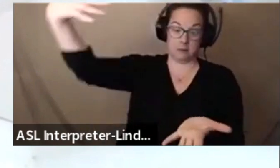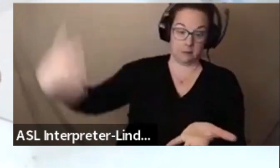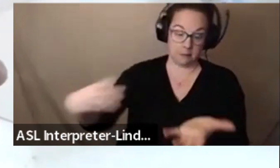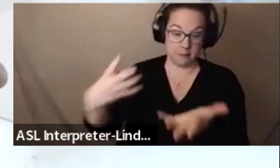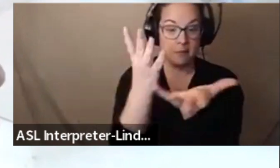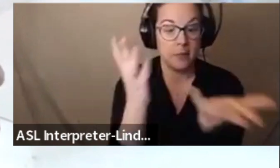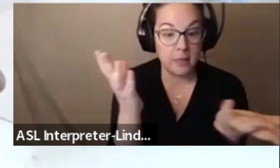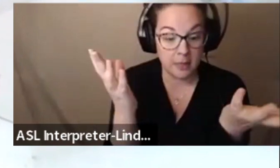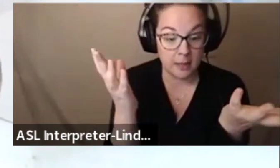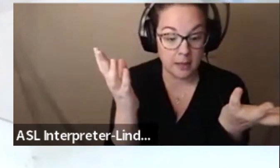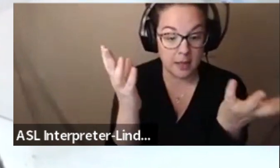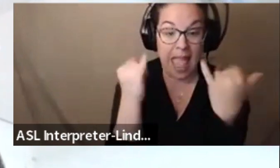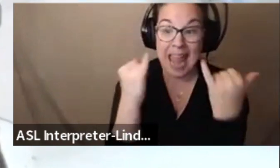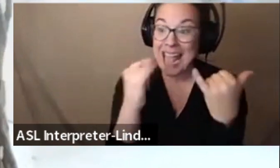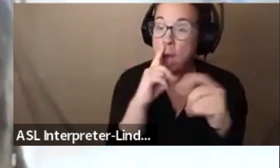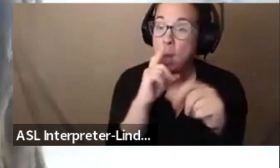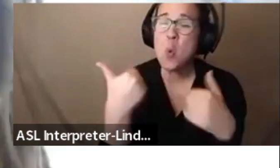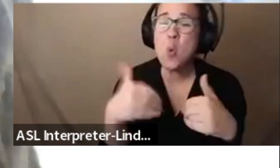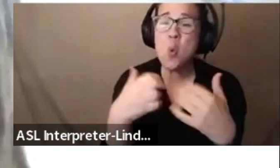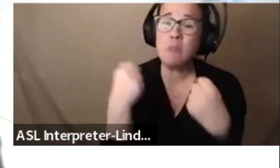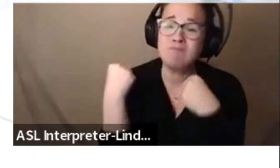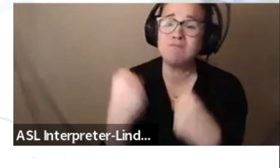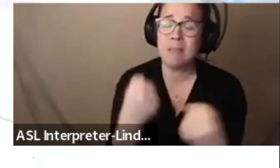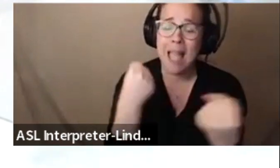was super queer and now a super